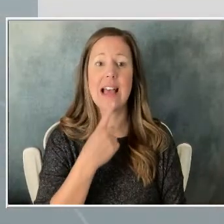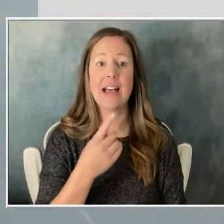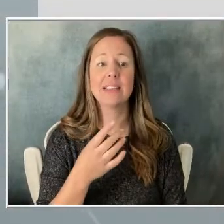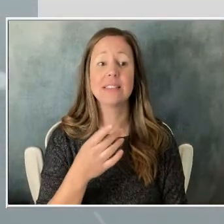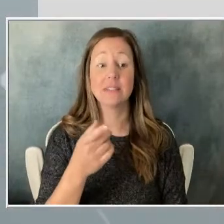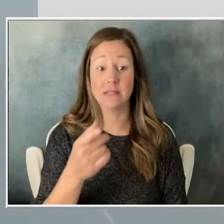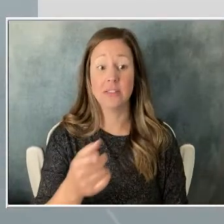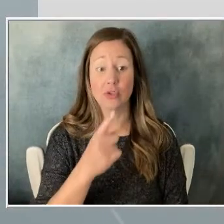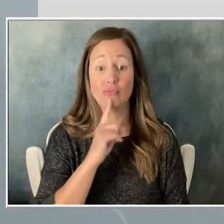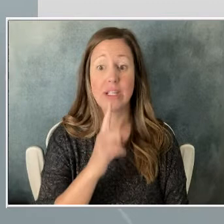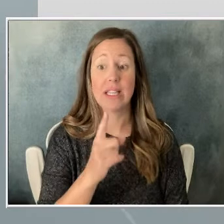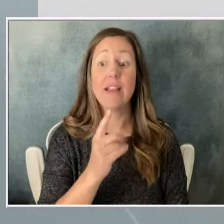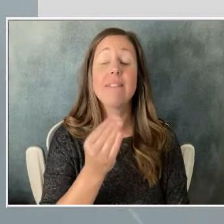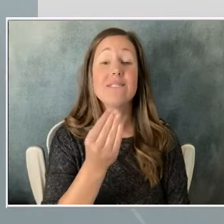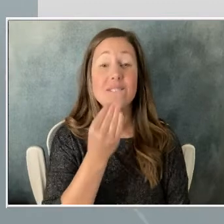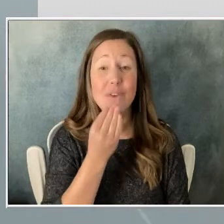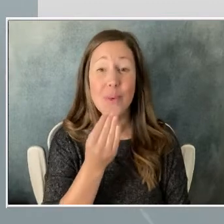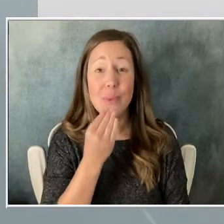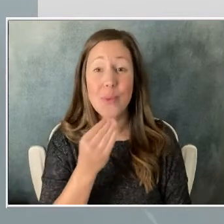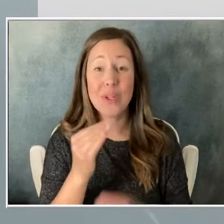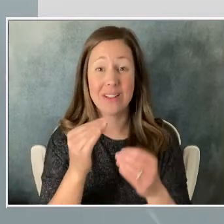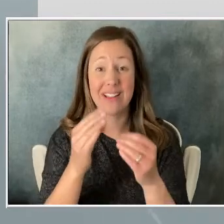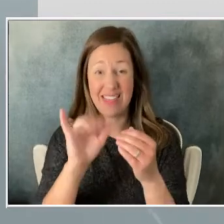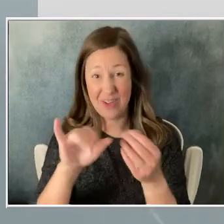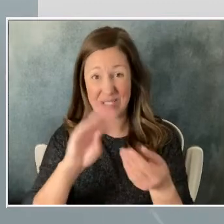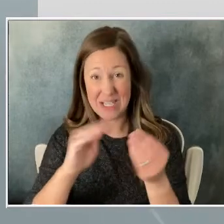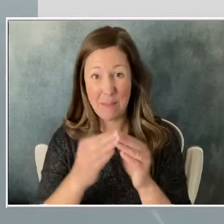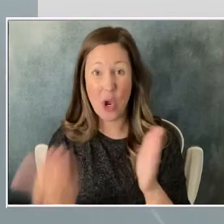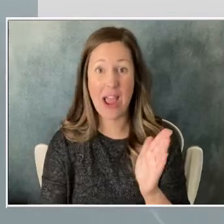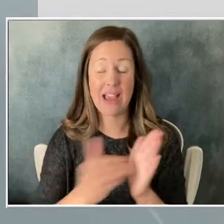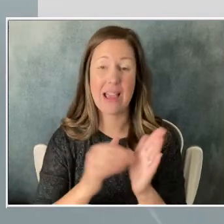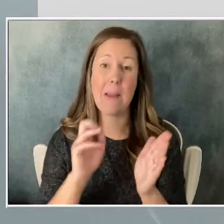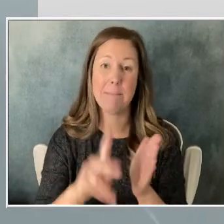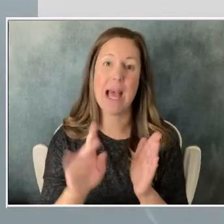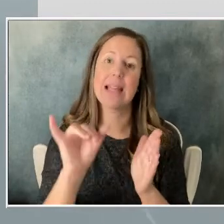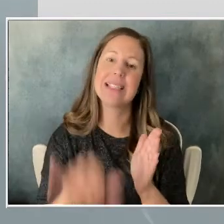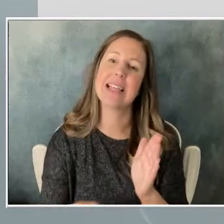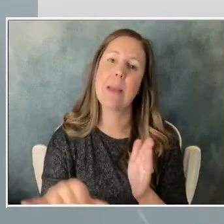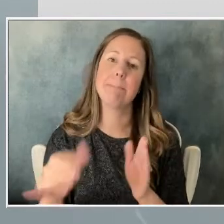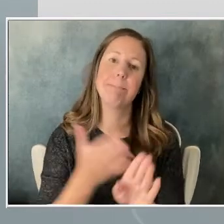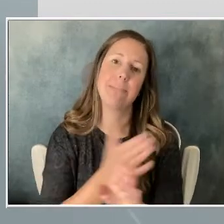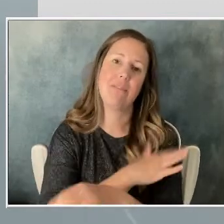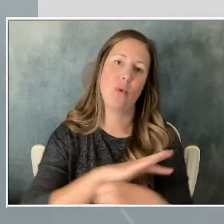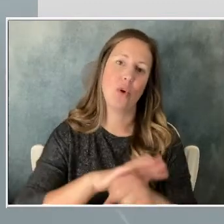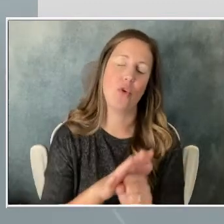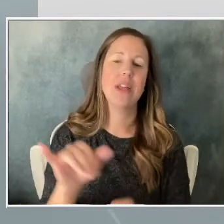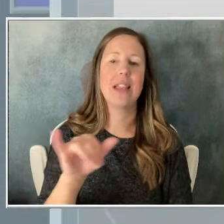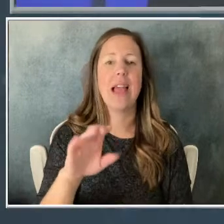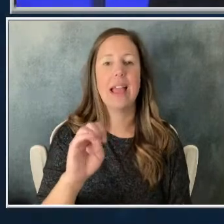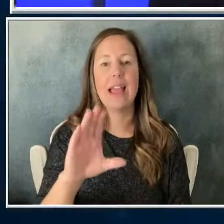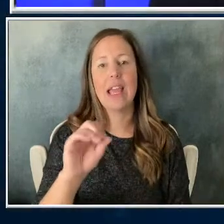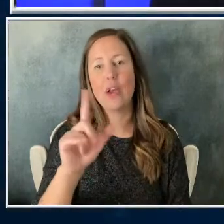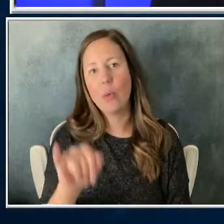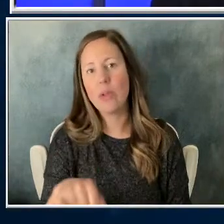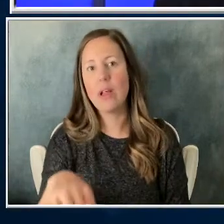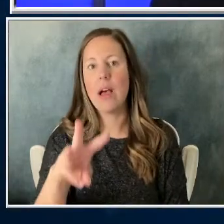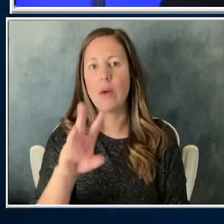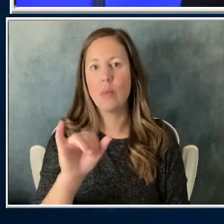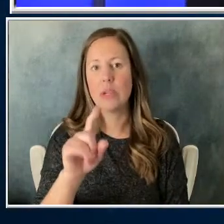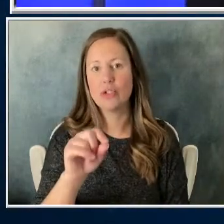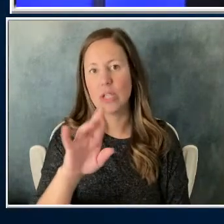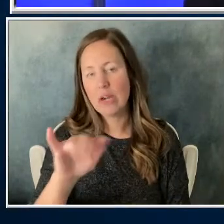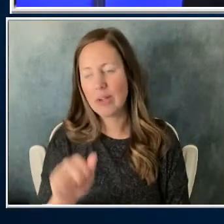have returned to their pre-pandemic levels. We're talking about things like E. coli and Listeria, other things. Doc Hawk, why do you think these